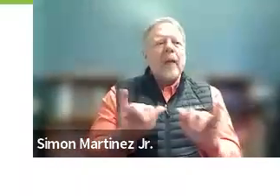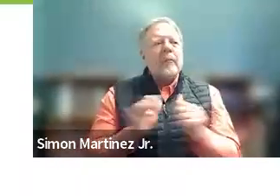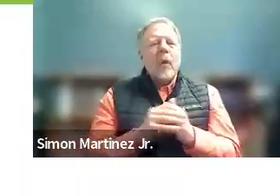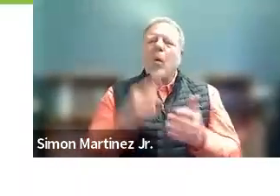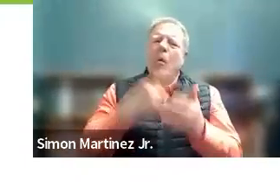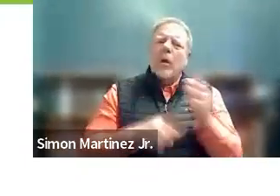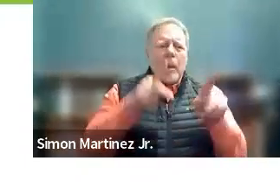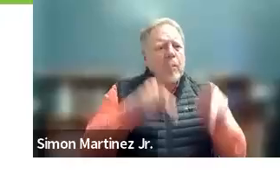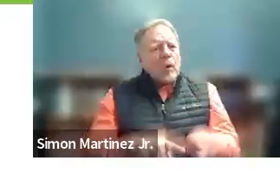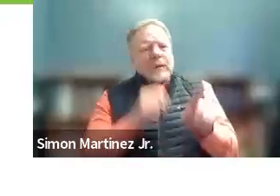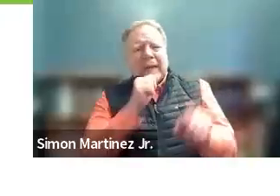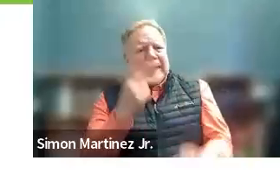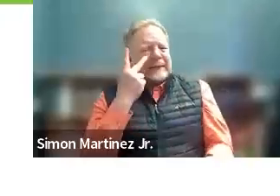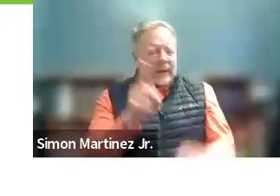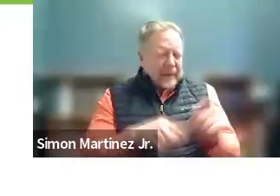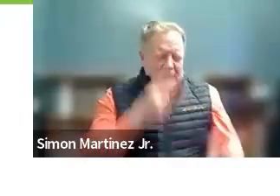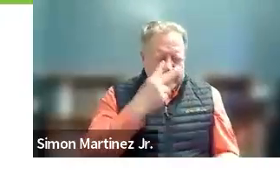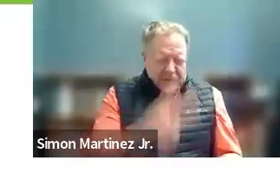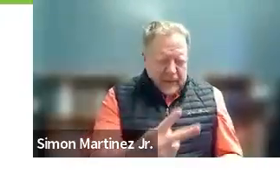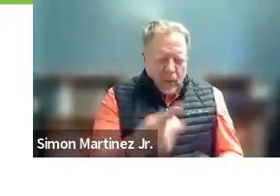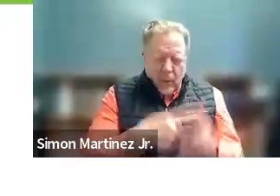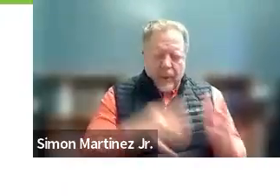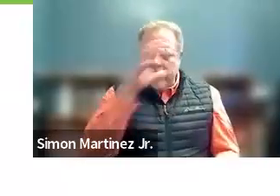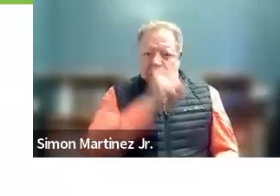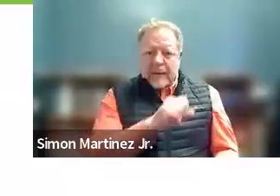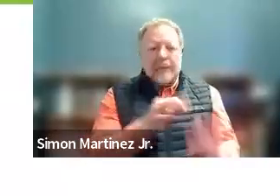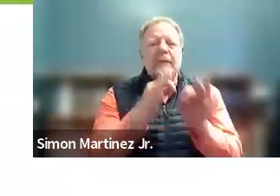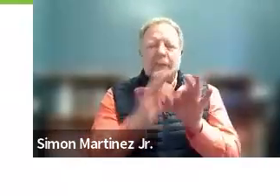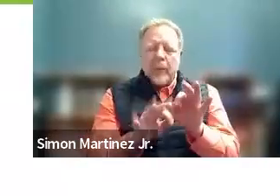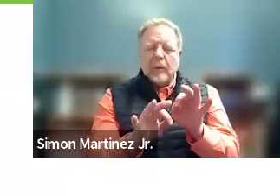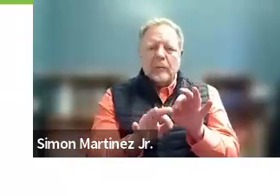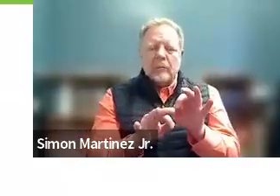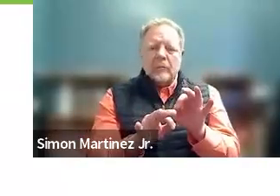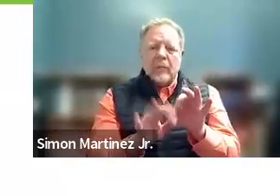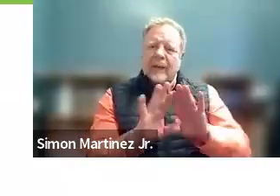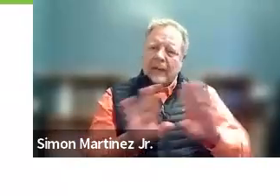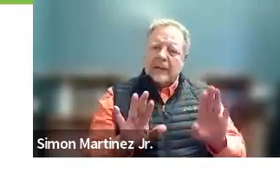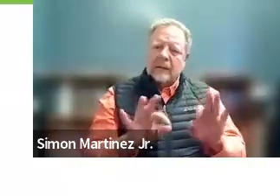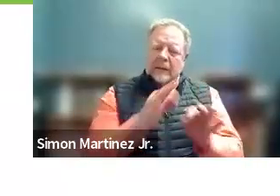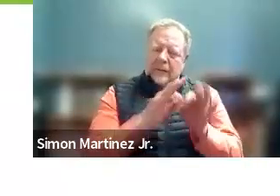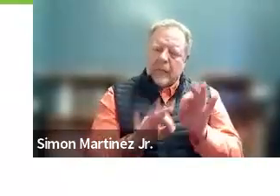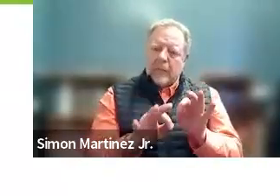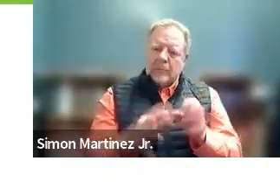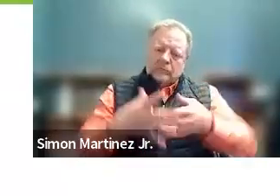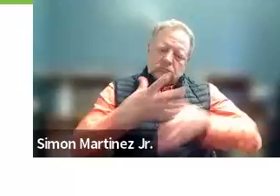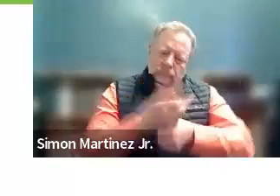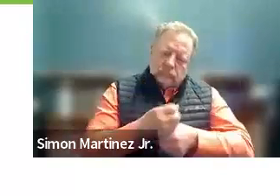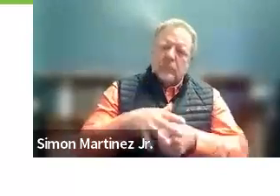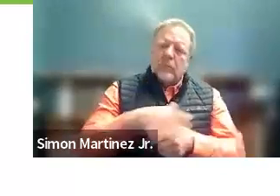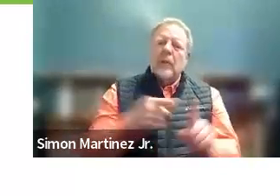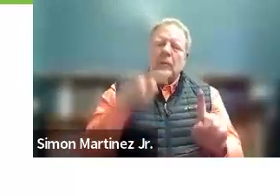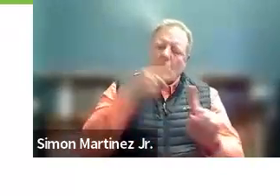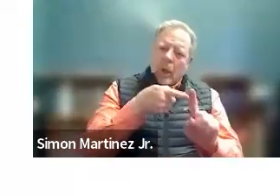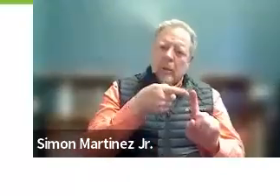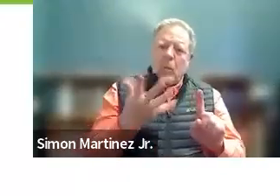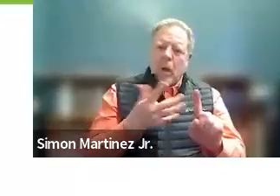is the person who's not seeing it? What are they missing here? And that by that I mean like what work is